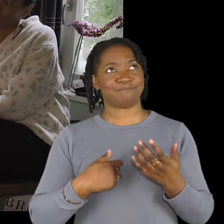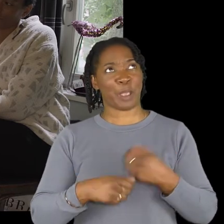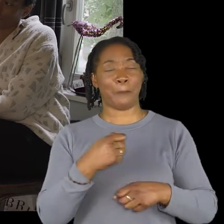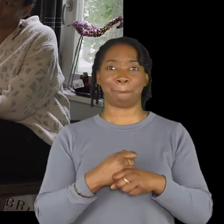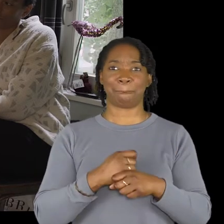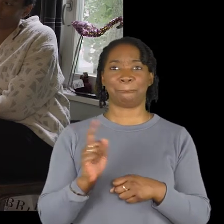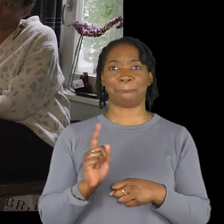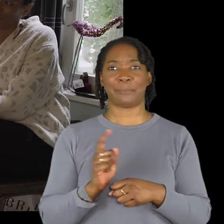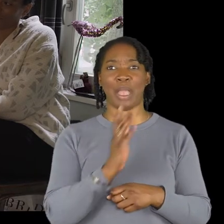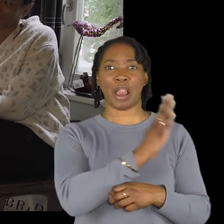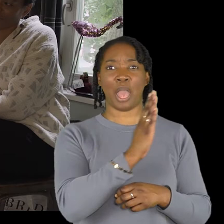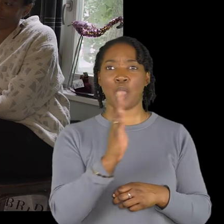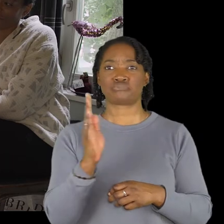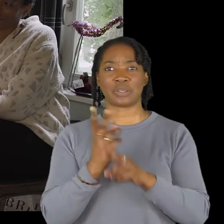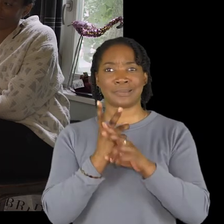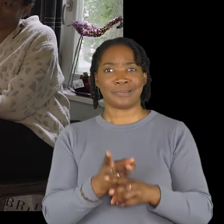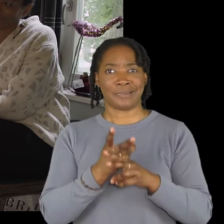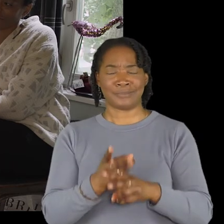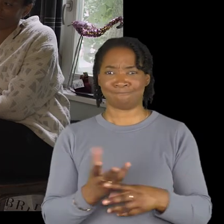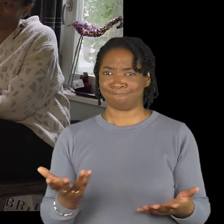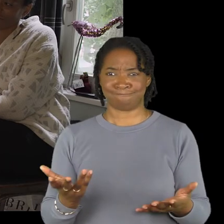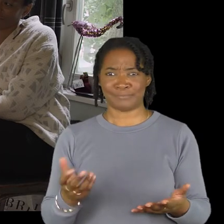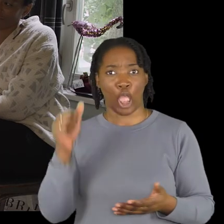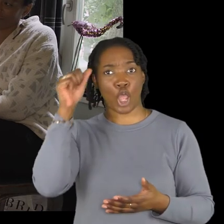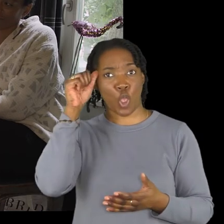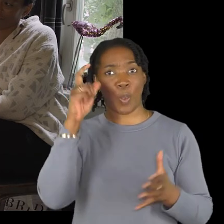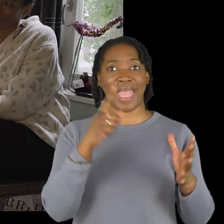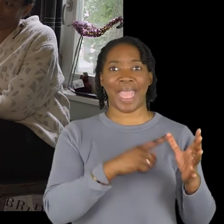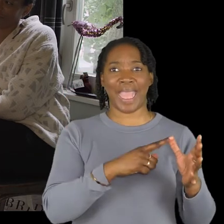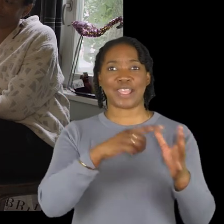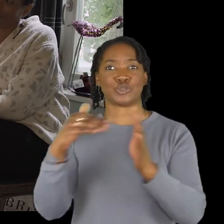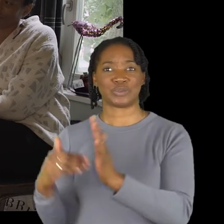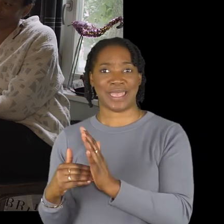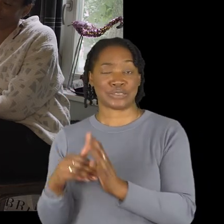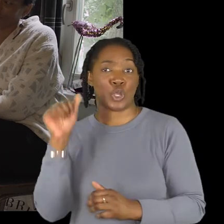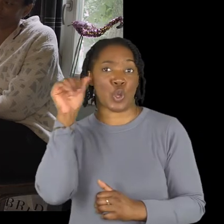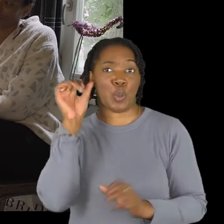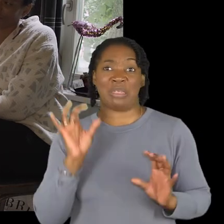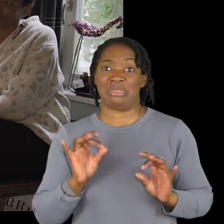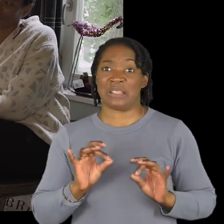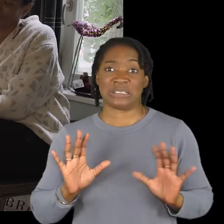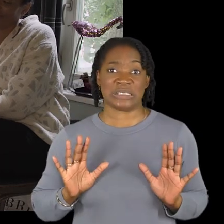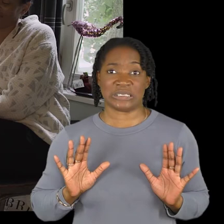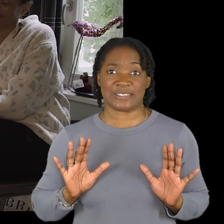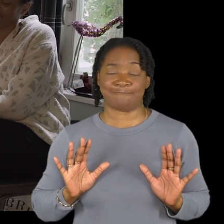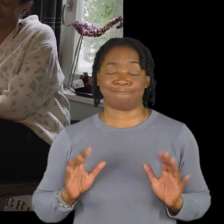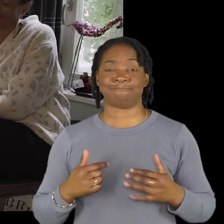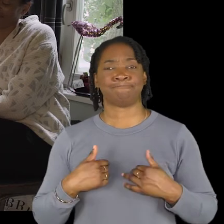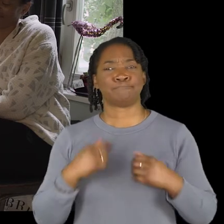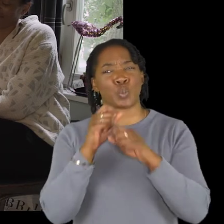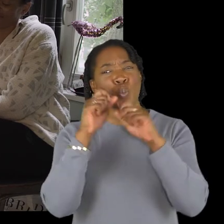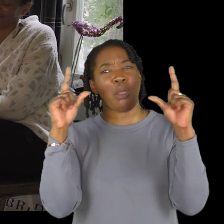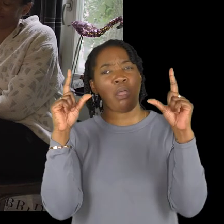a librarian is, you know, I know my alphabet. That's as far as it goes. But I